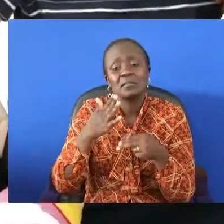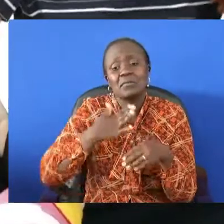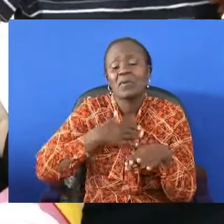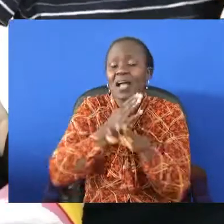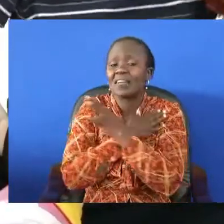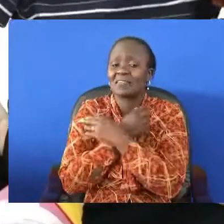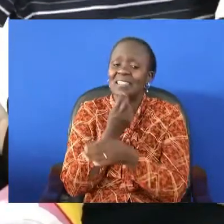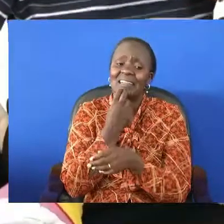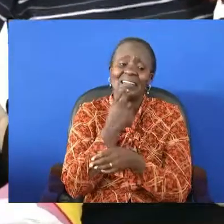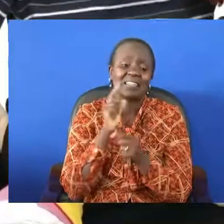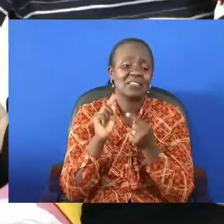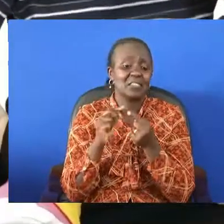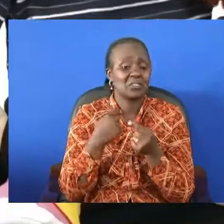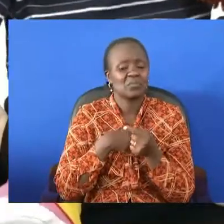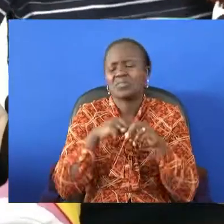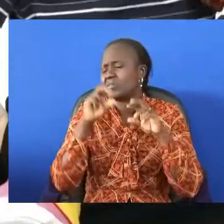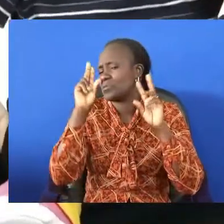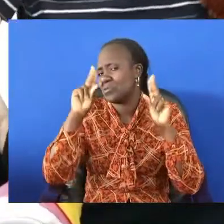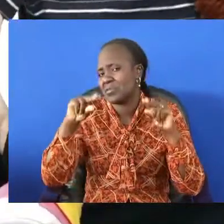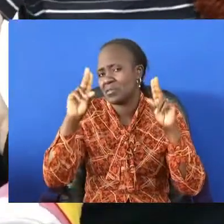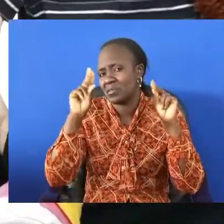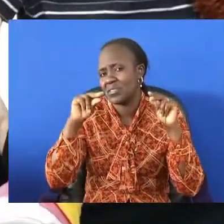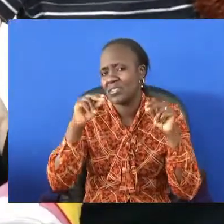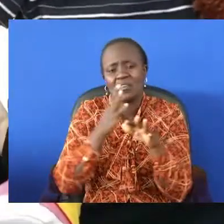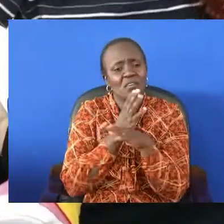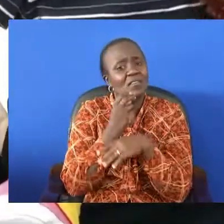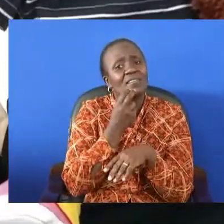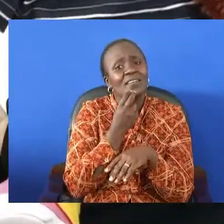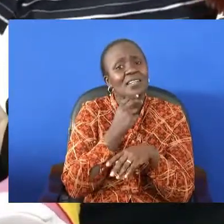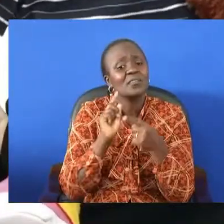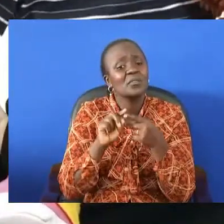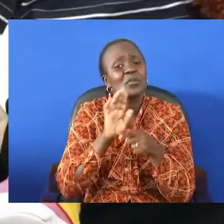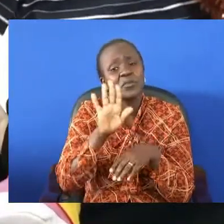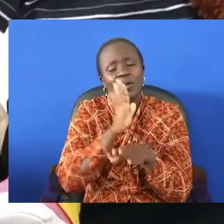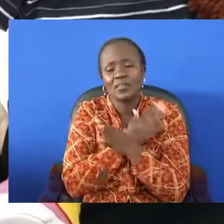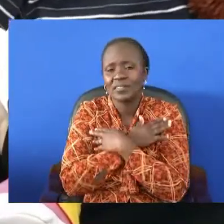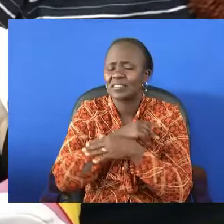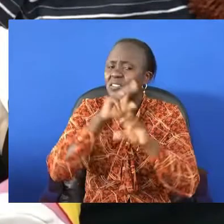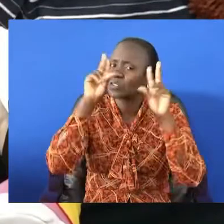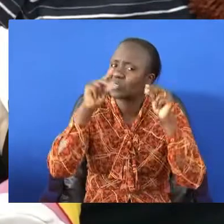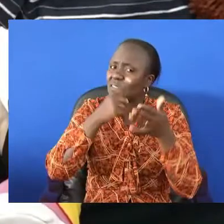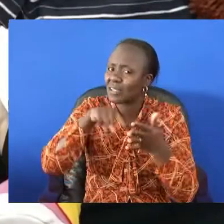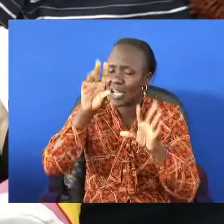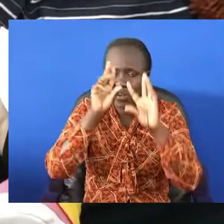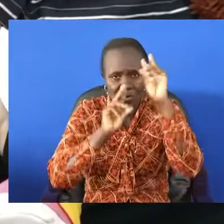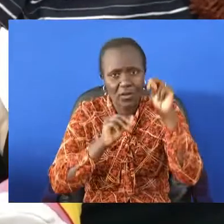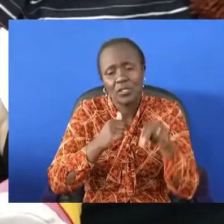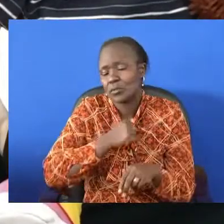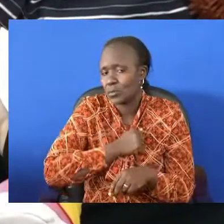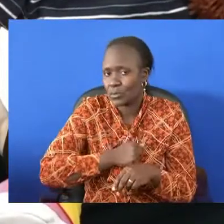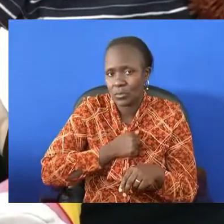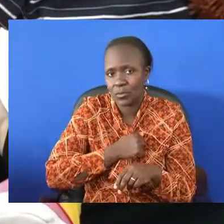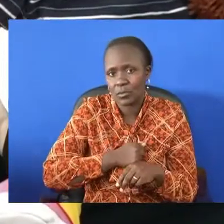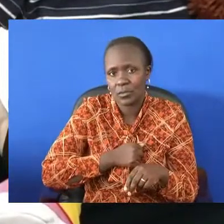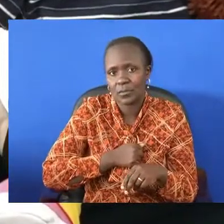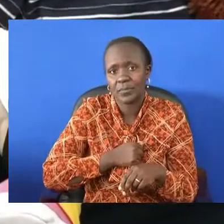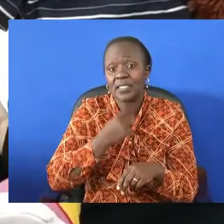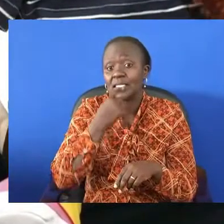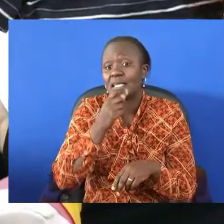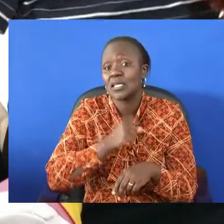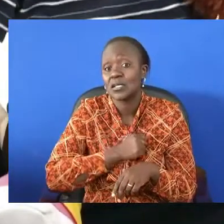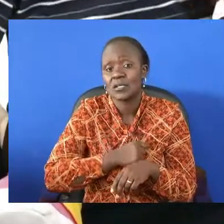at me. Oh, no. Don't laugh at your friends. That is not right. Clothes. Oh, I'm sorry. Please